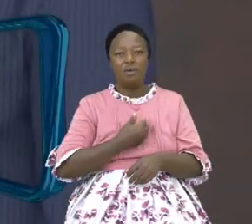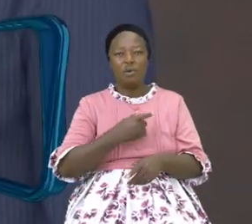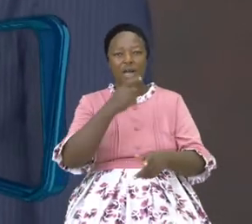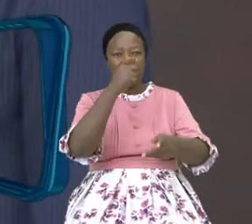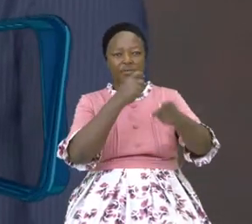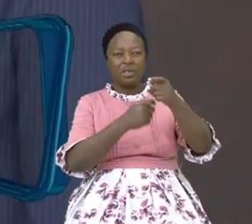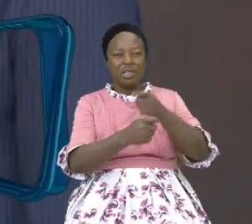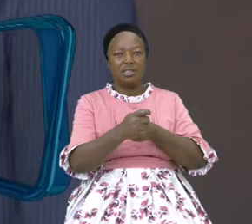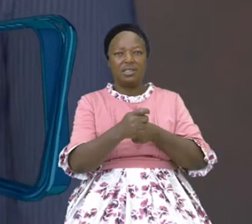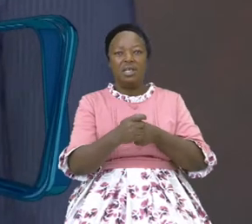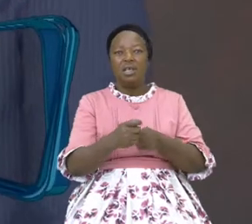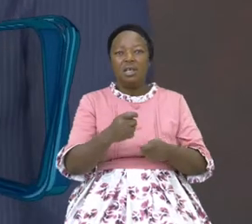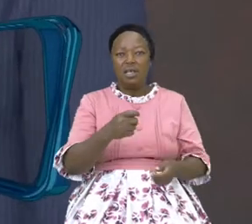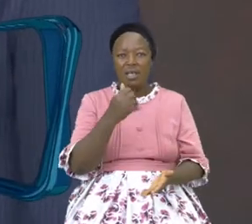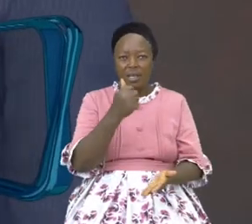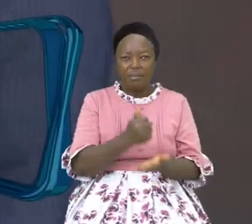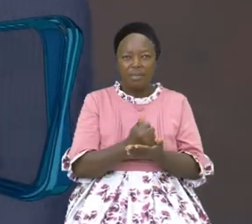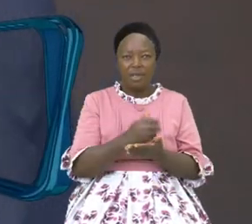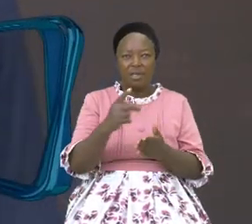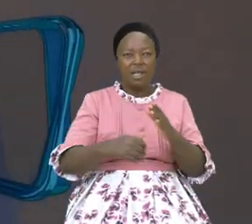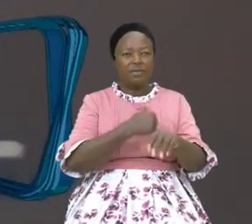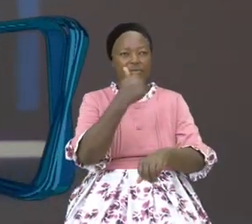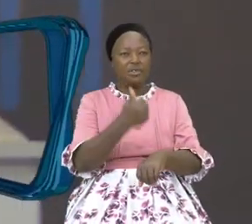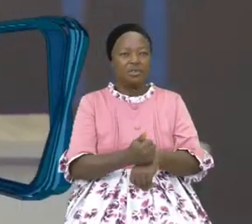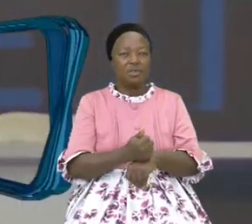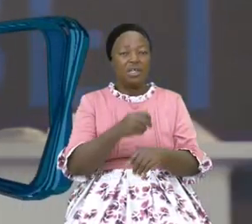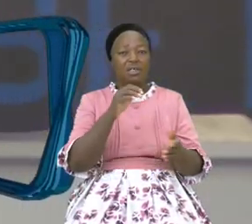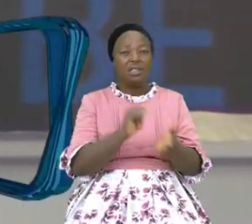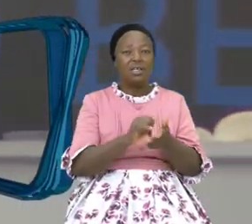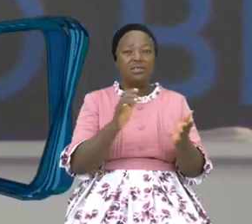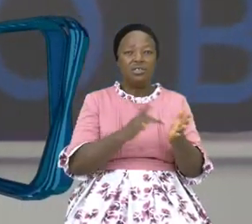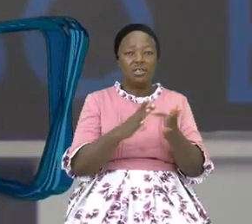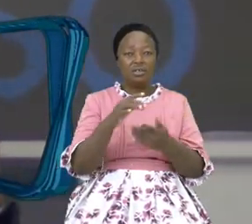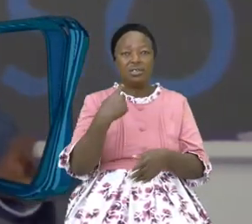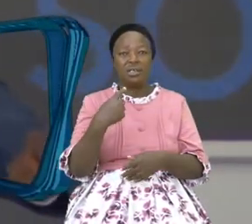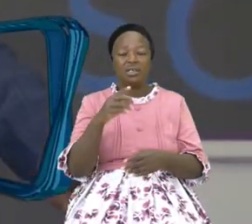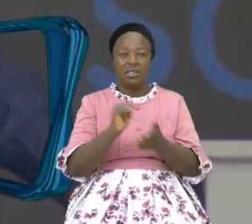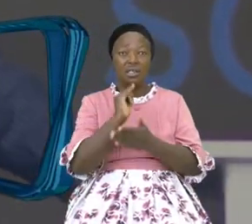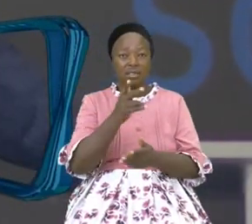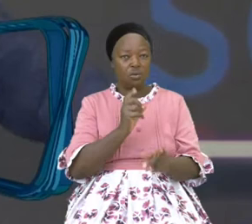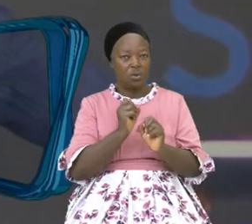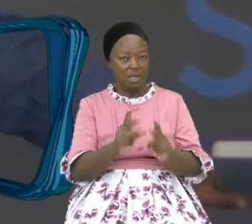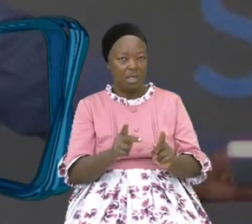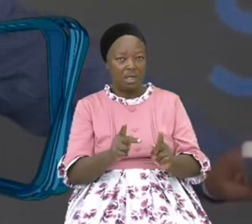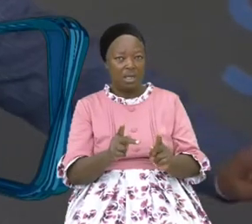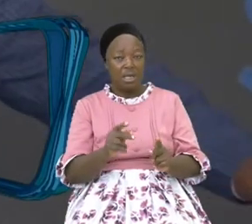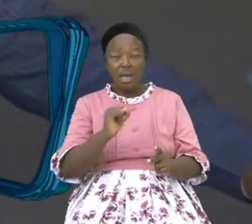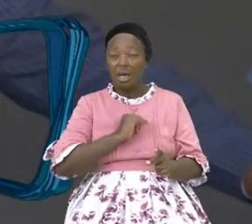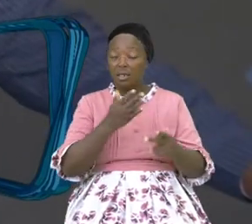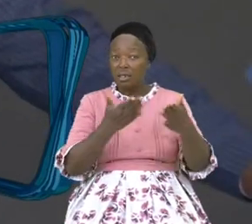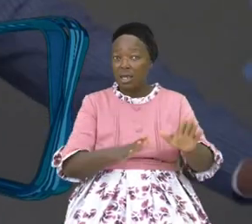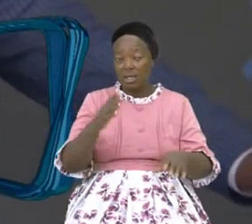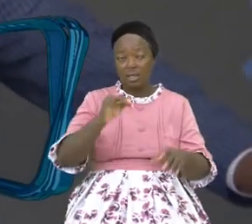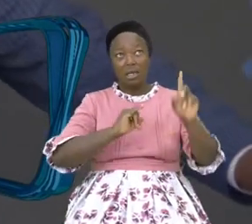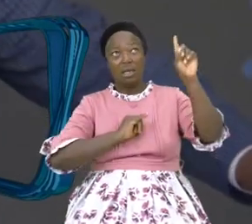advocate. Amen. The affirmation that Jesus said, "That's right, I died for your